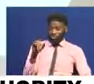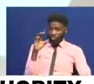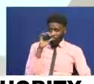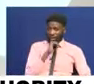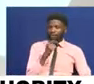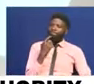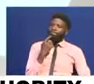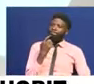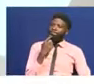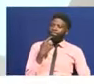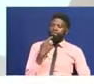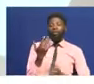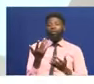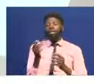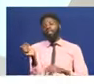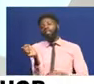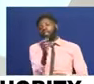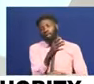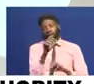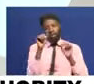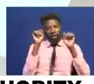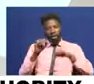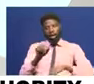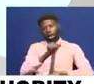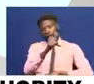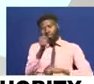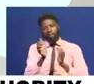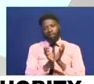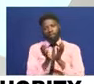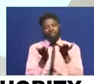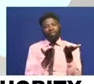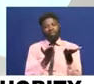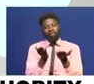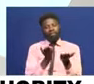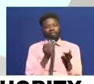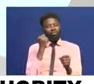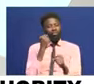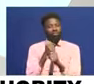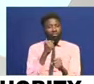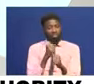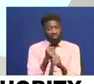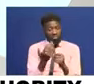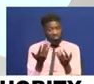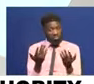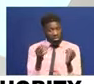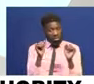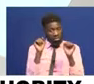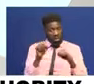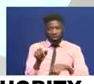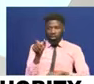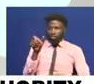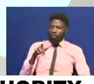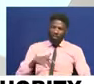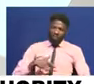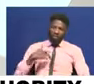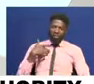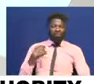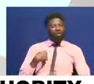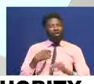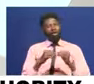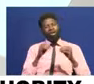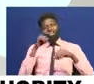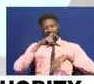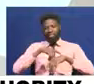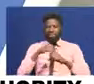The law says they go into other arms of public service. So that is the option that they have. It might very well be that you've got somebody who feels, I've worked here long enough, you know